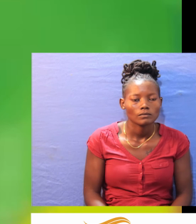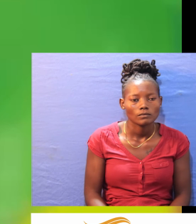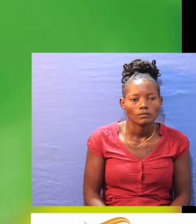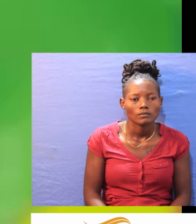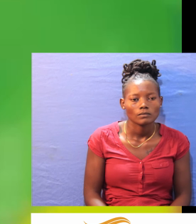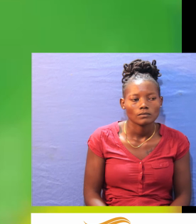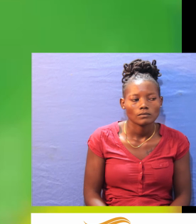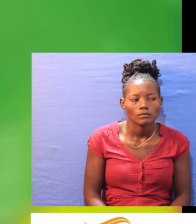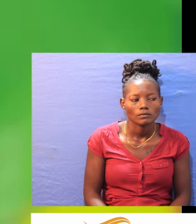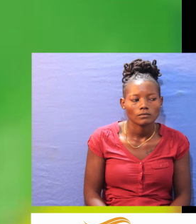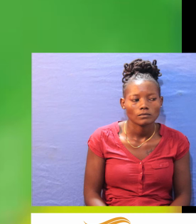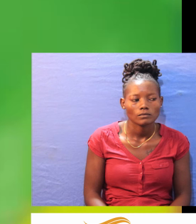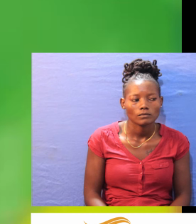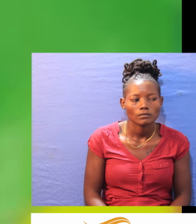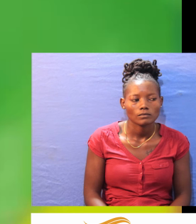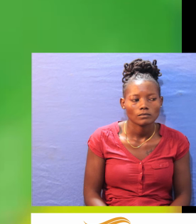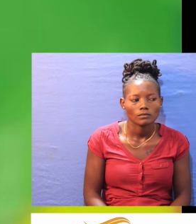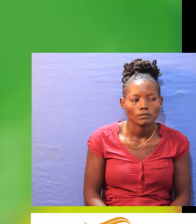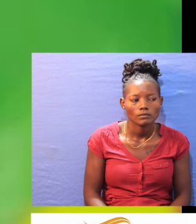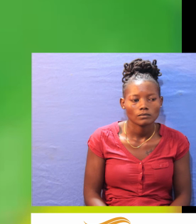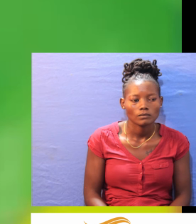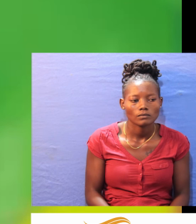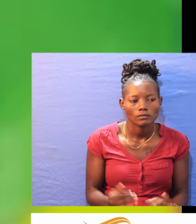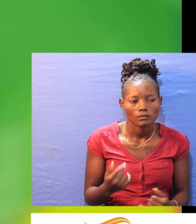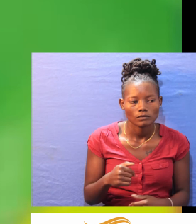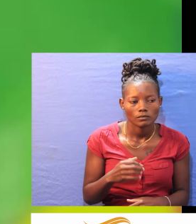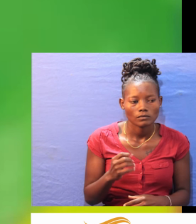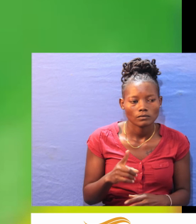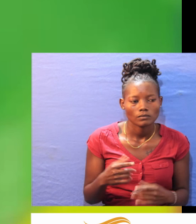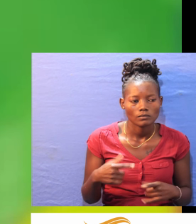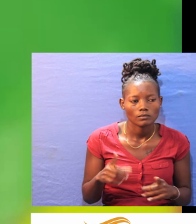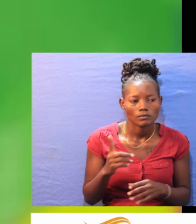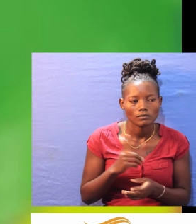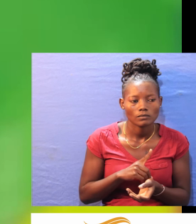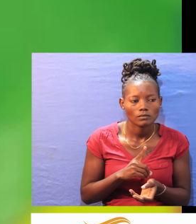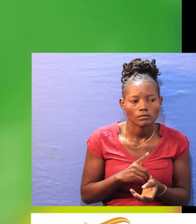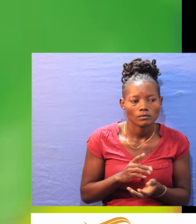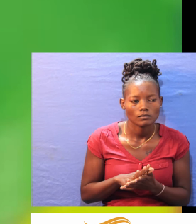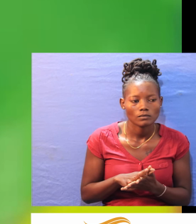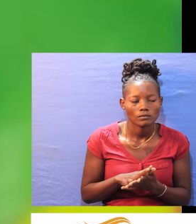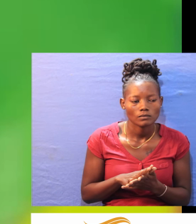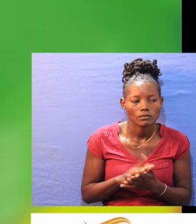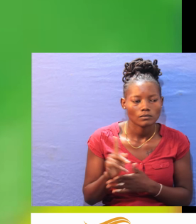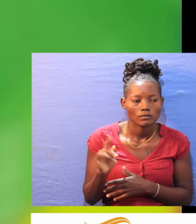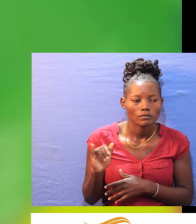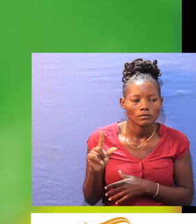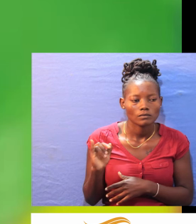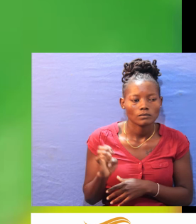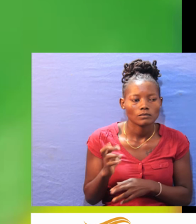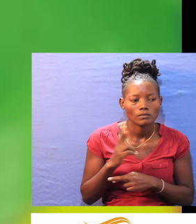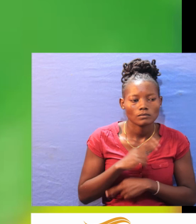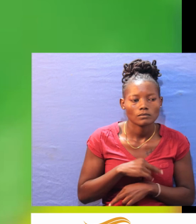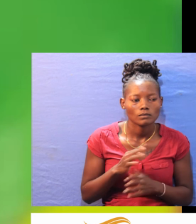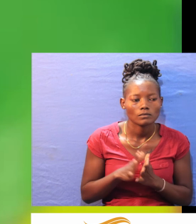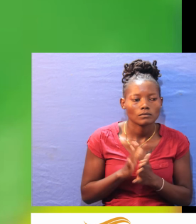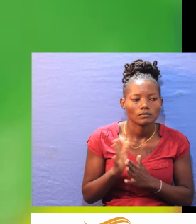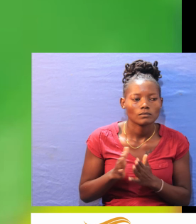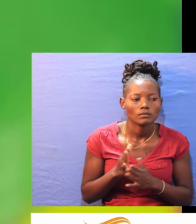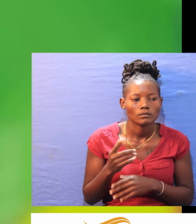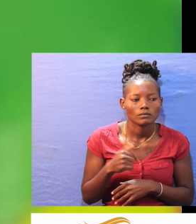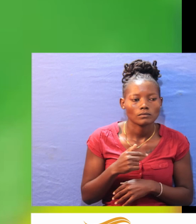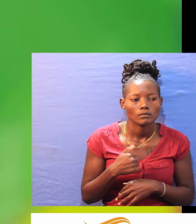we need to give Dr. Kyle some time to relax and set up his day. It's Friday as we are